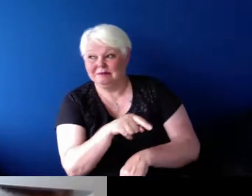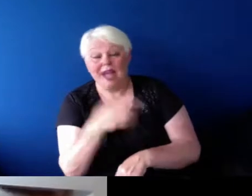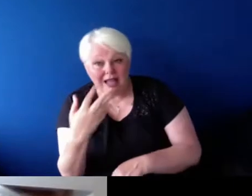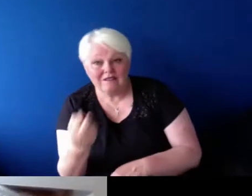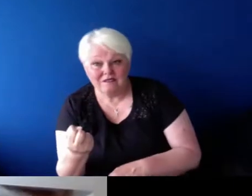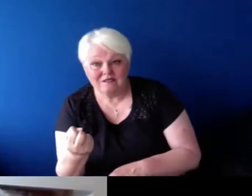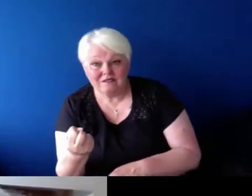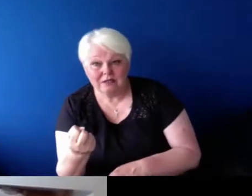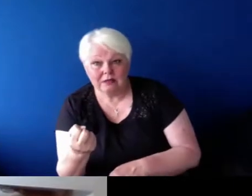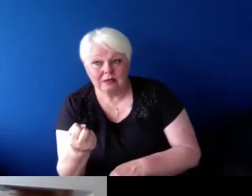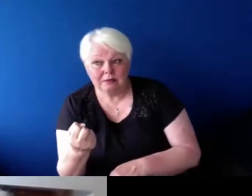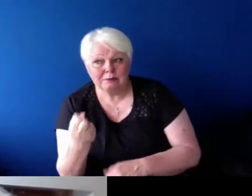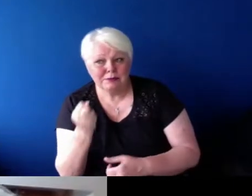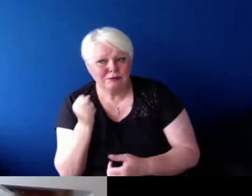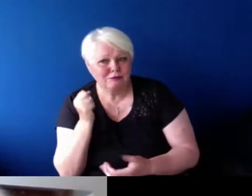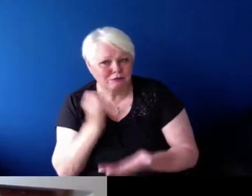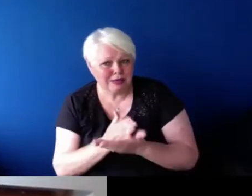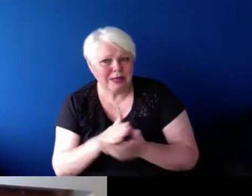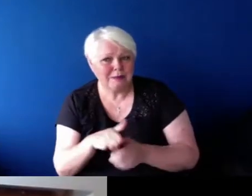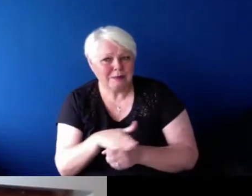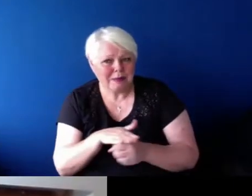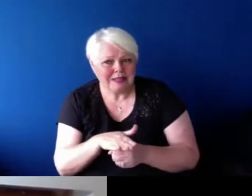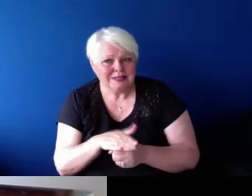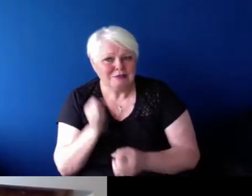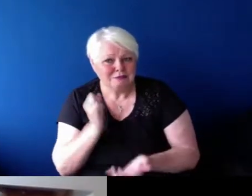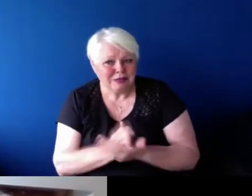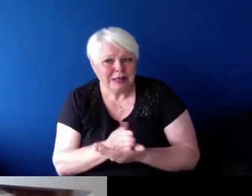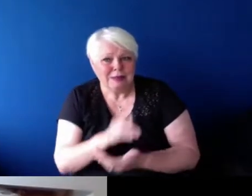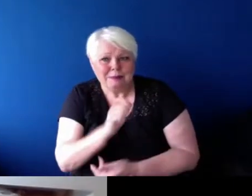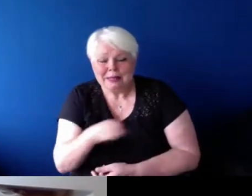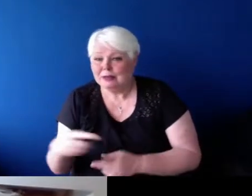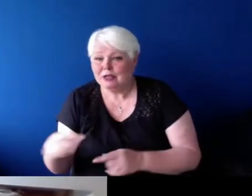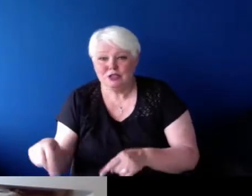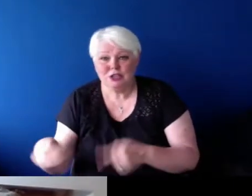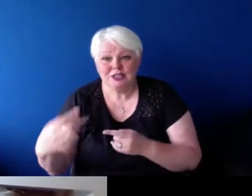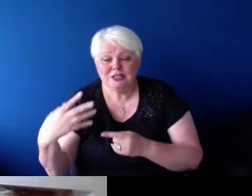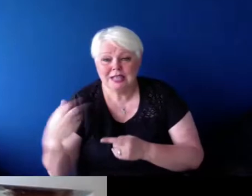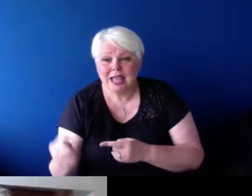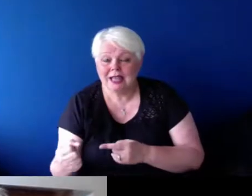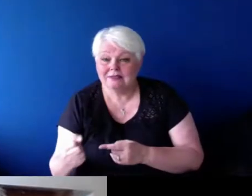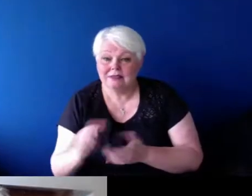It's a real place. It has its challenges and it has its delights. And